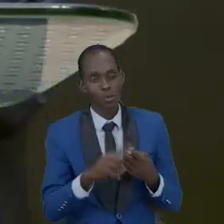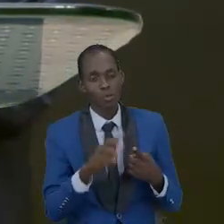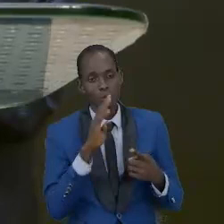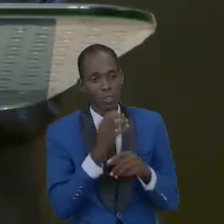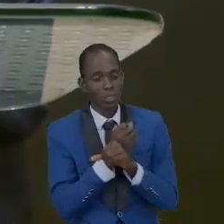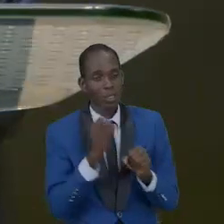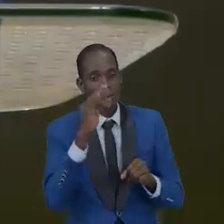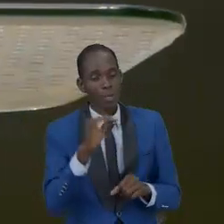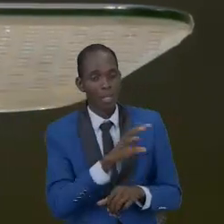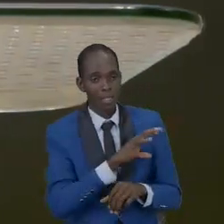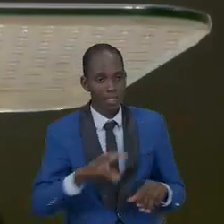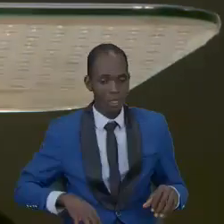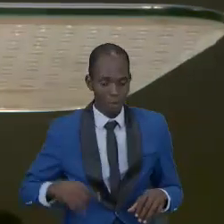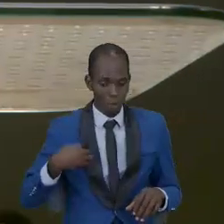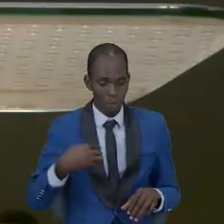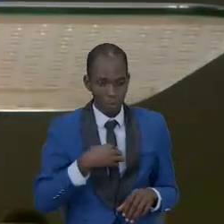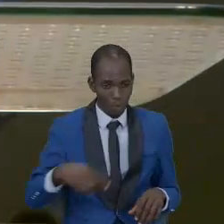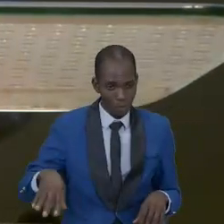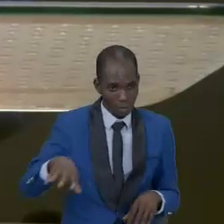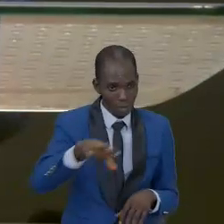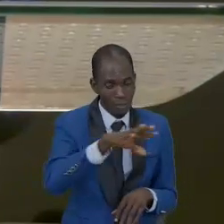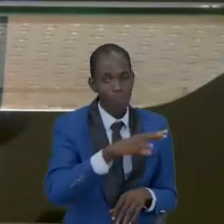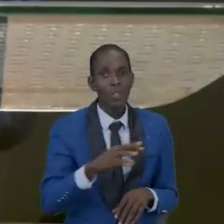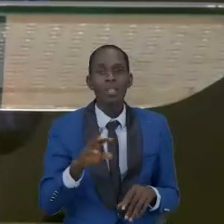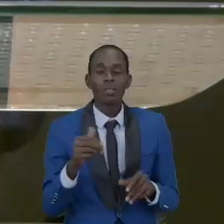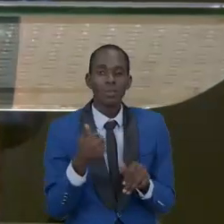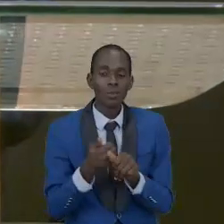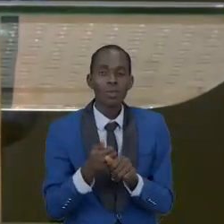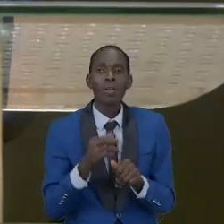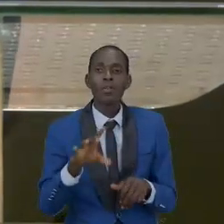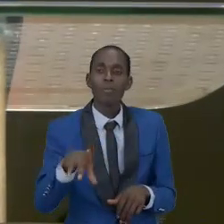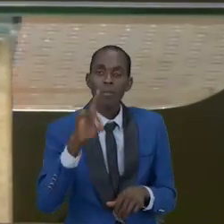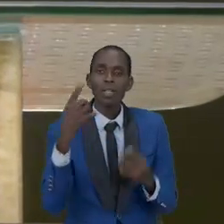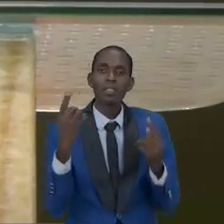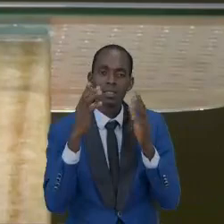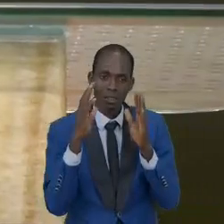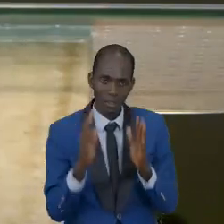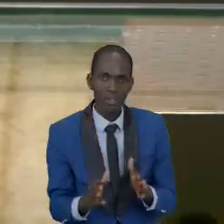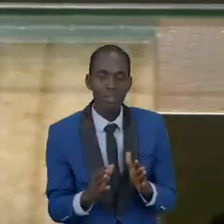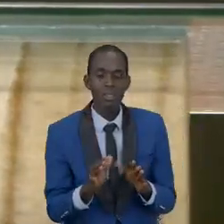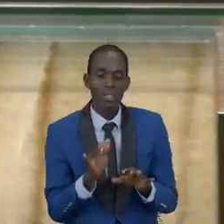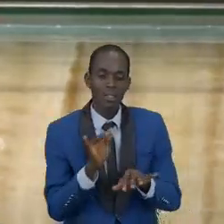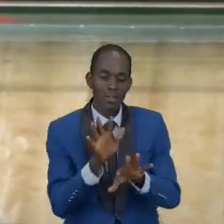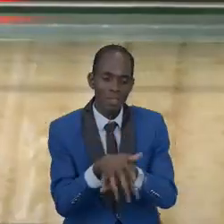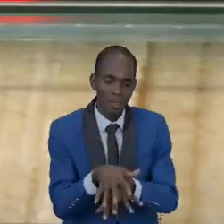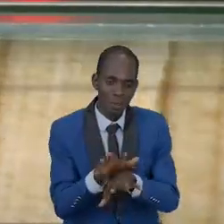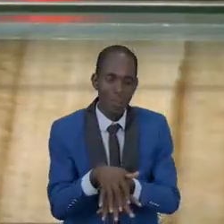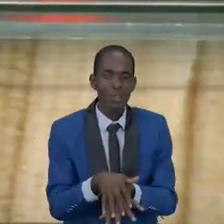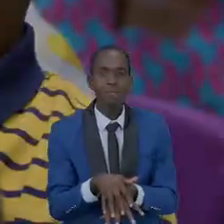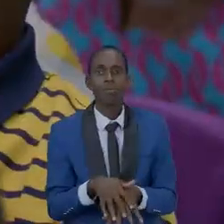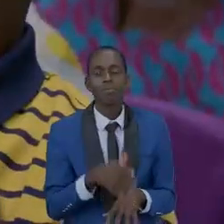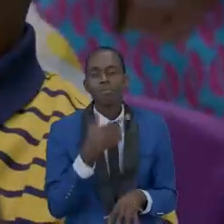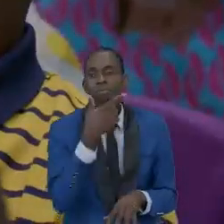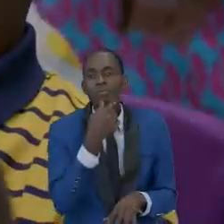we ourselves also are found sinners, hypocrites,